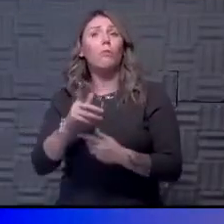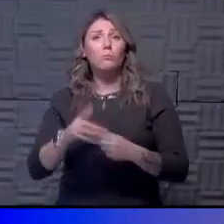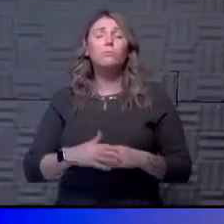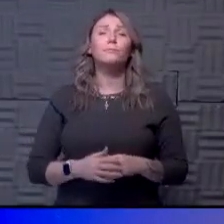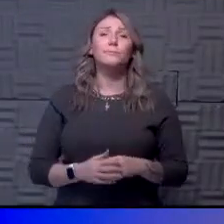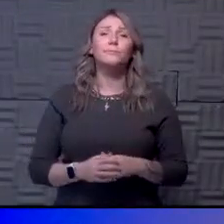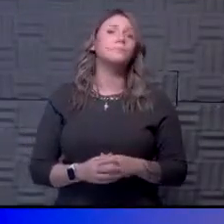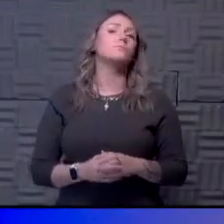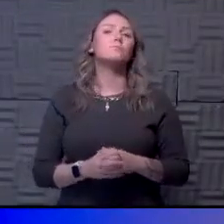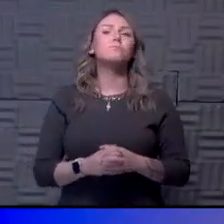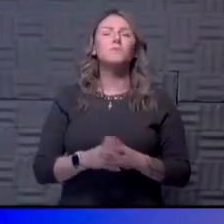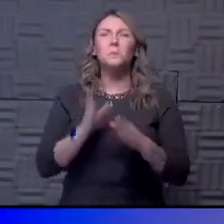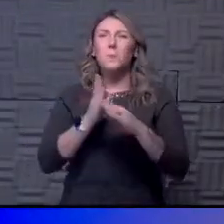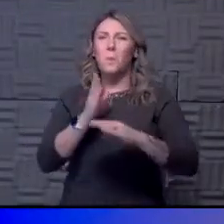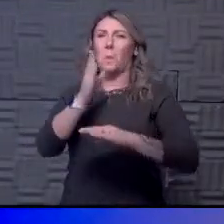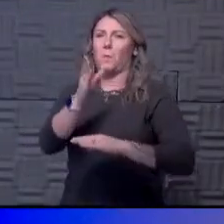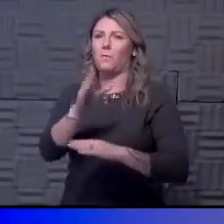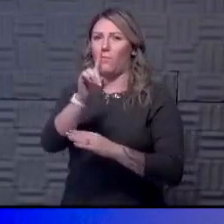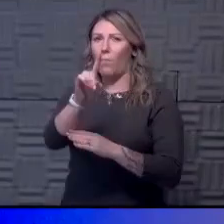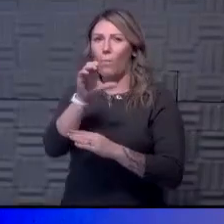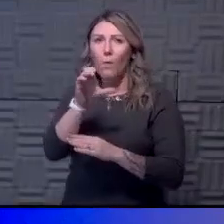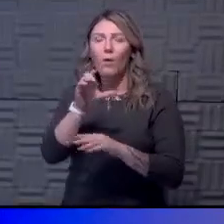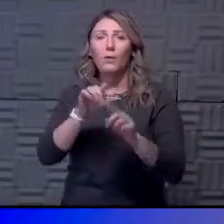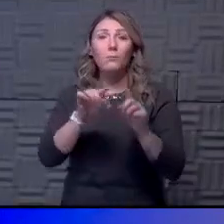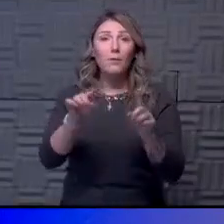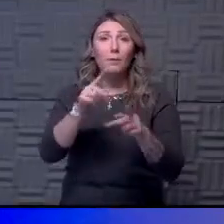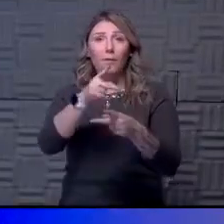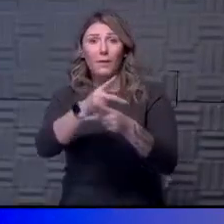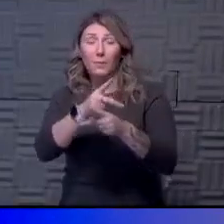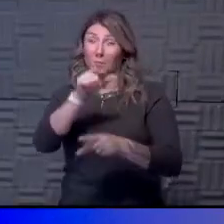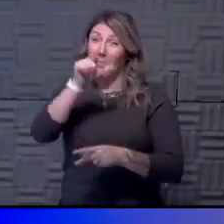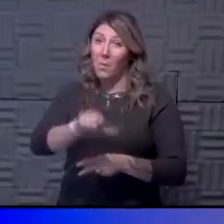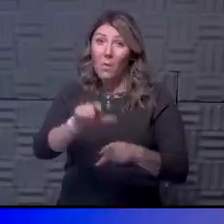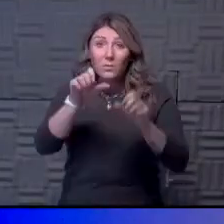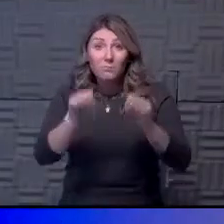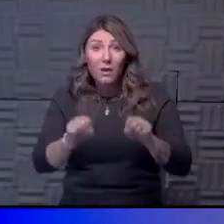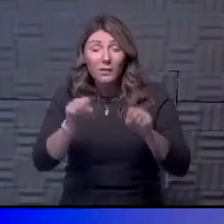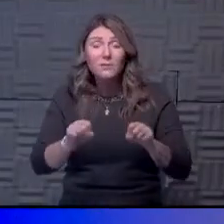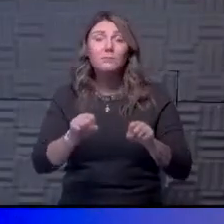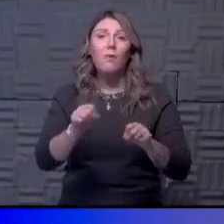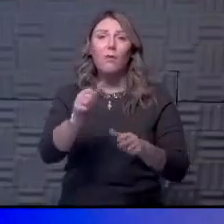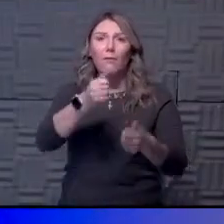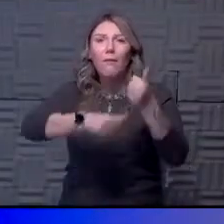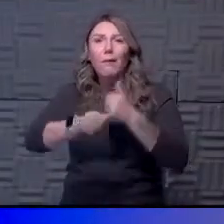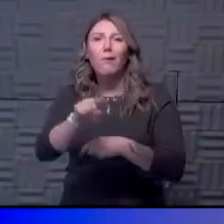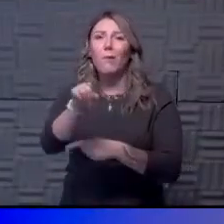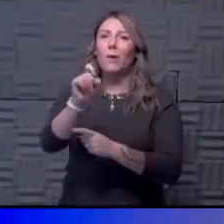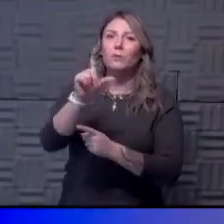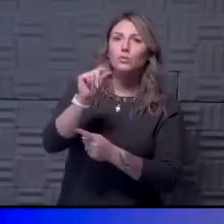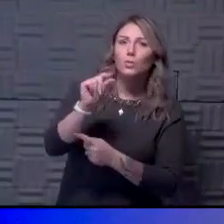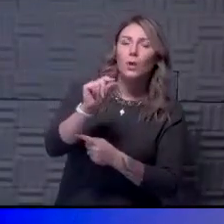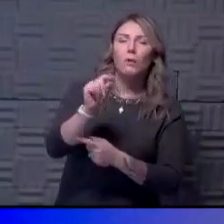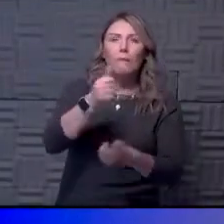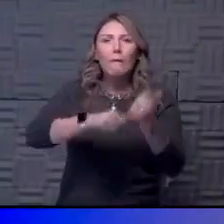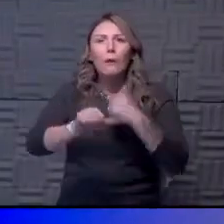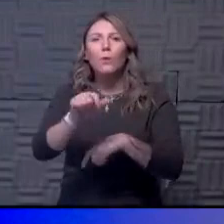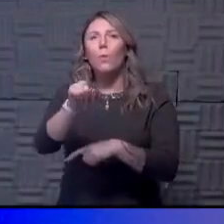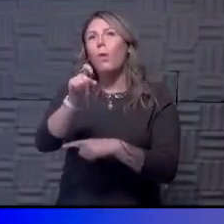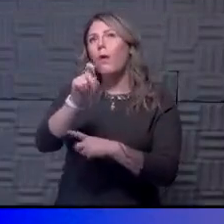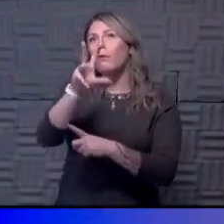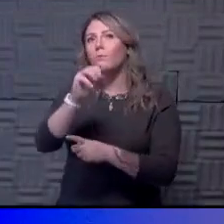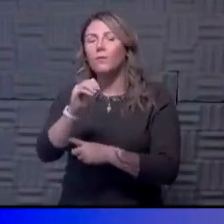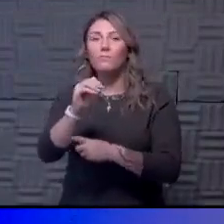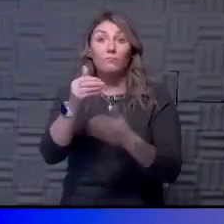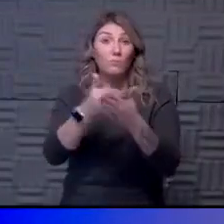low, just over 100, but I think if we can keep as low as possible, certainly under 120, under 150 new cases per day in